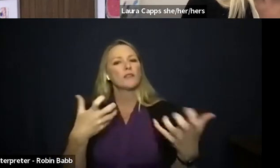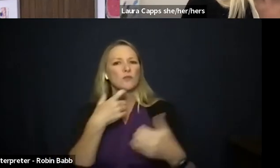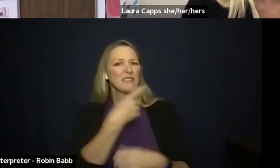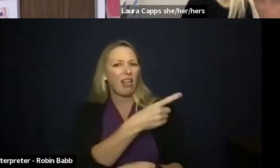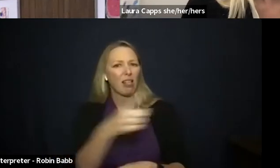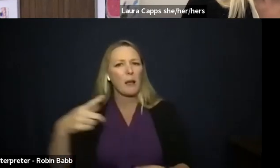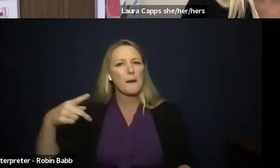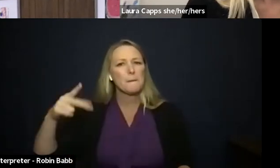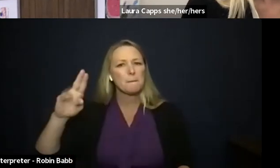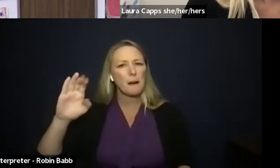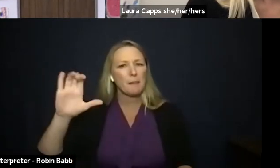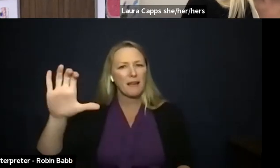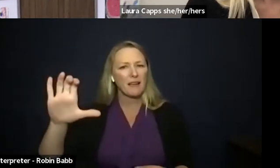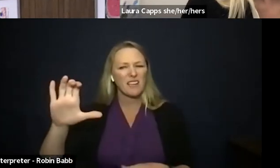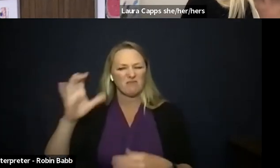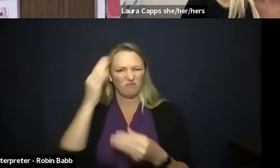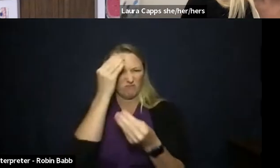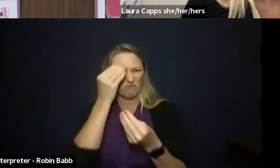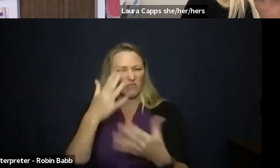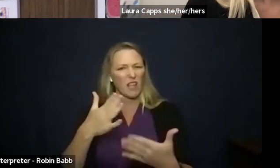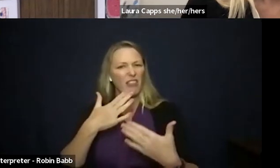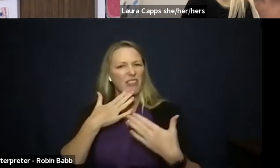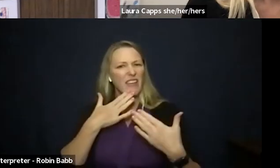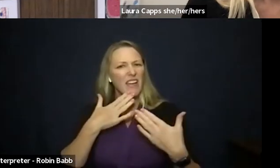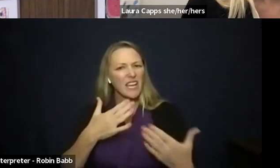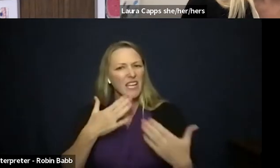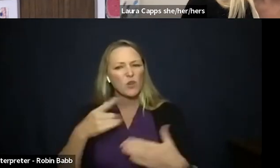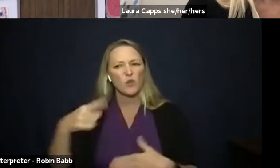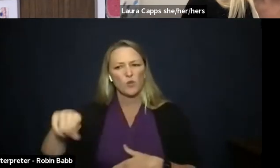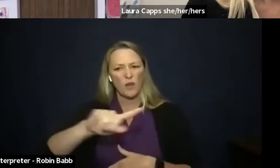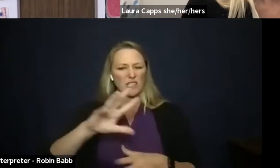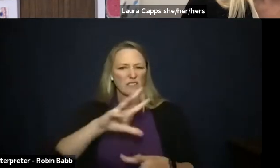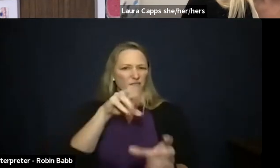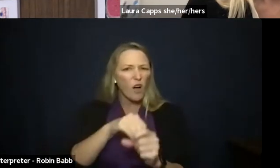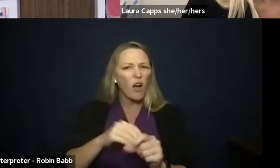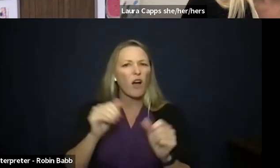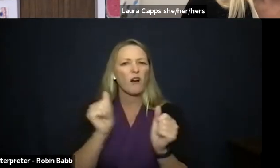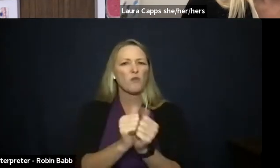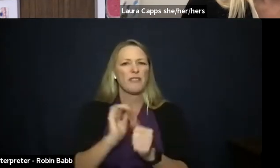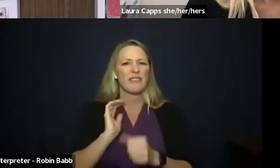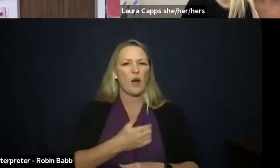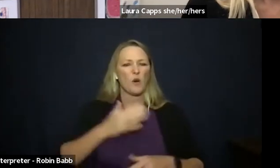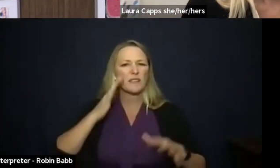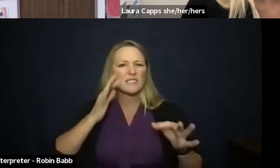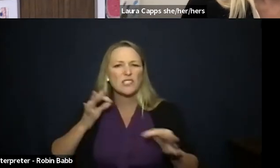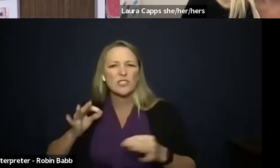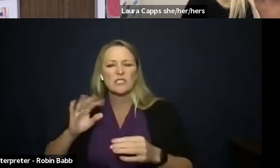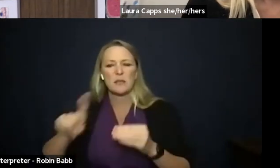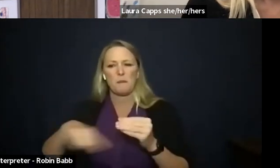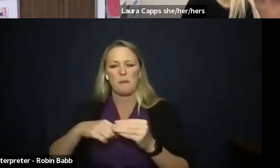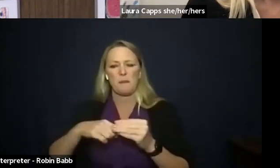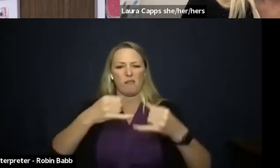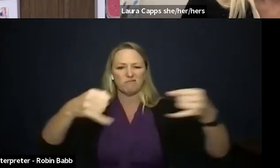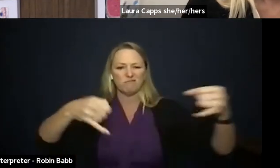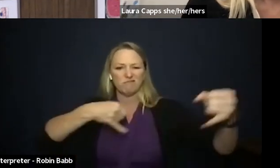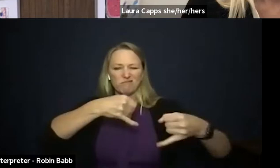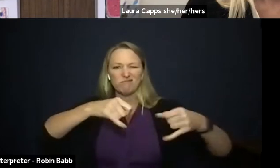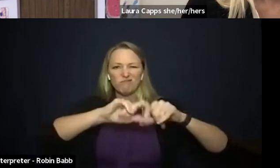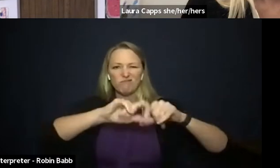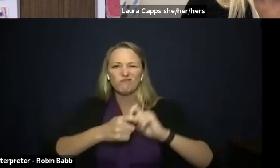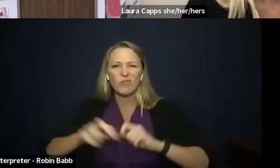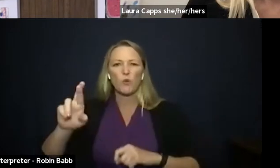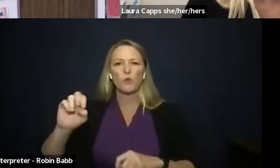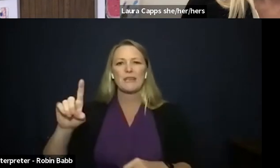who have attended the hearing the hearings on redistricting and written emails to express their perspectives to each of us